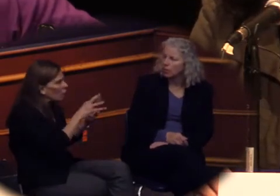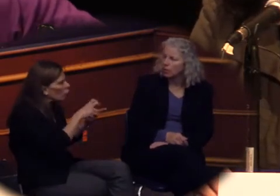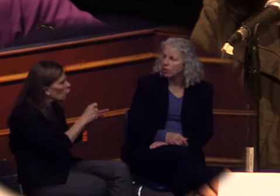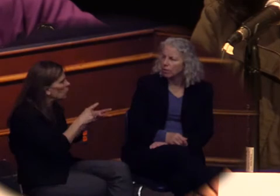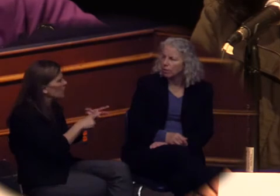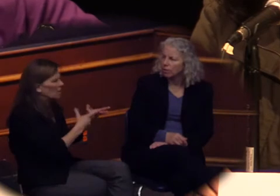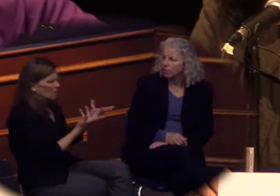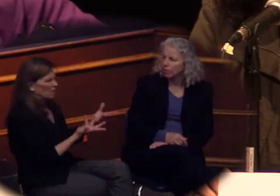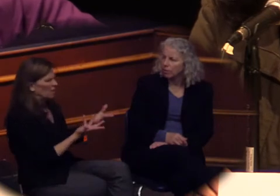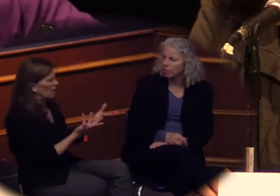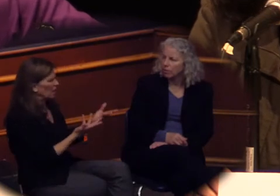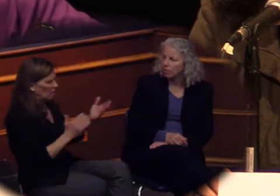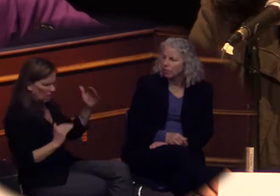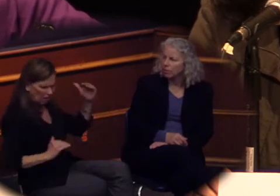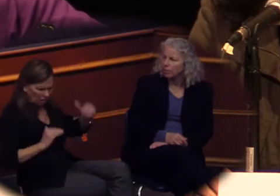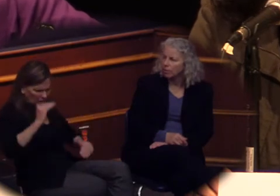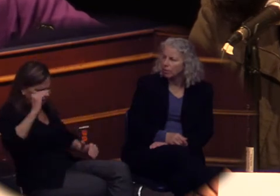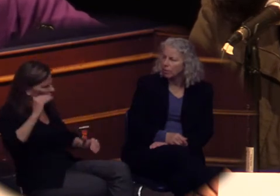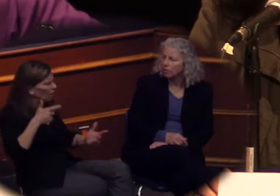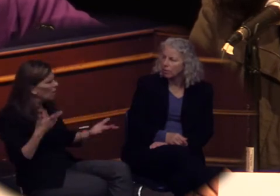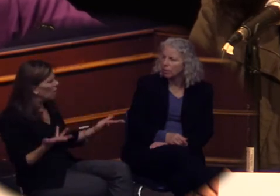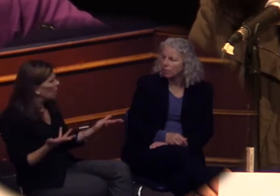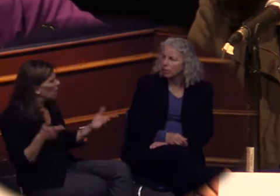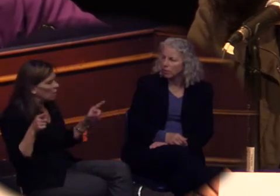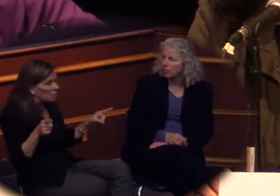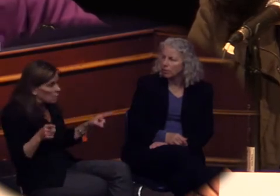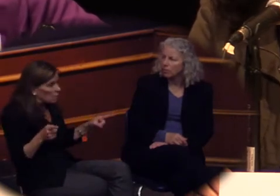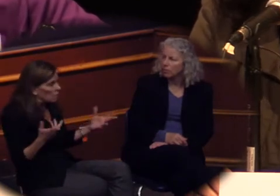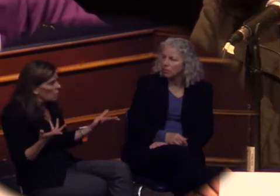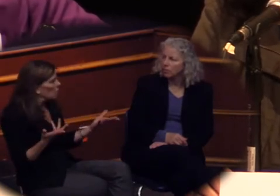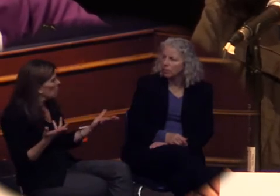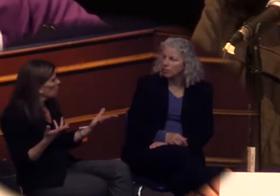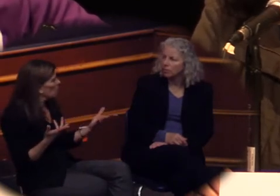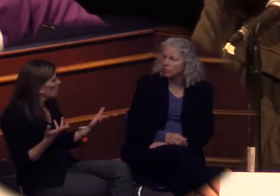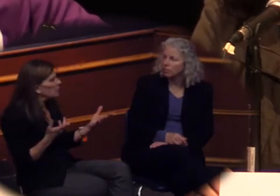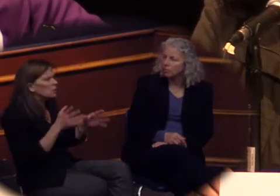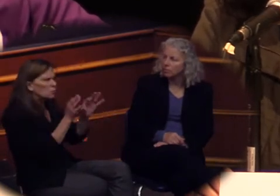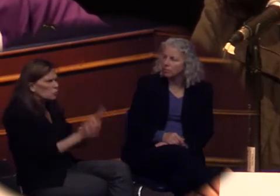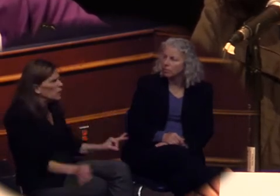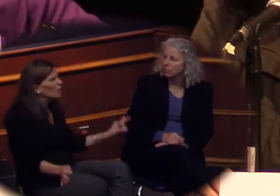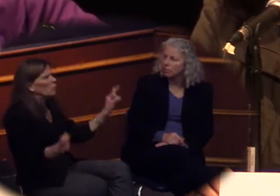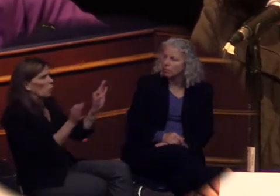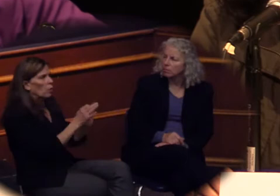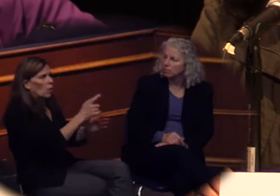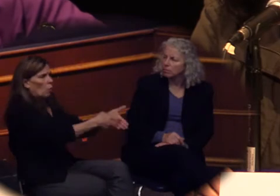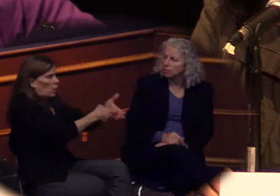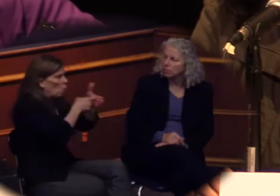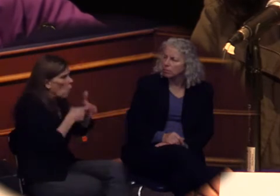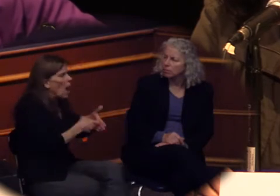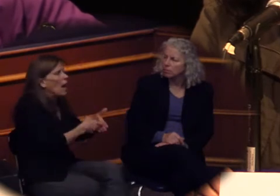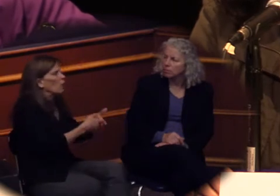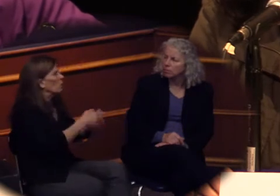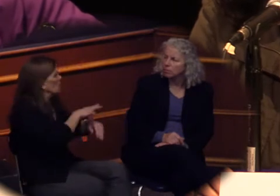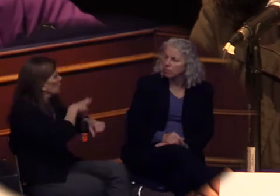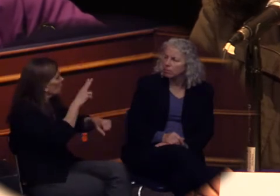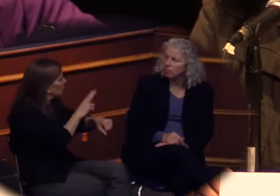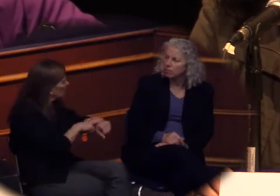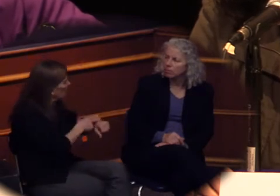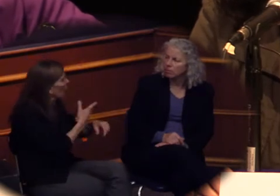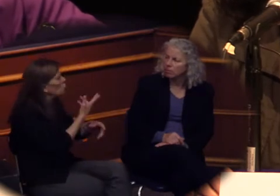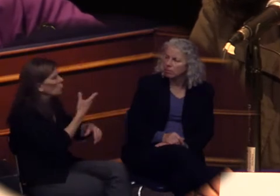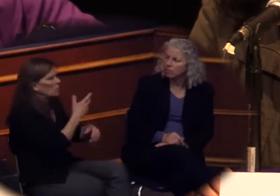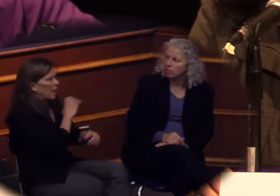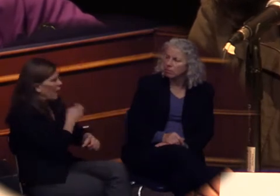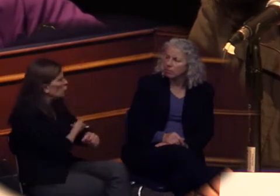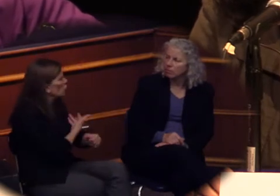balance the tension between two urgent priorities? We need reliable, affordable, and clean energy right